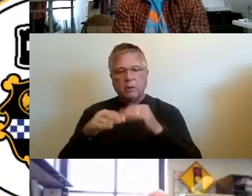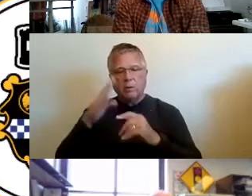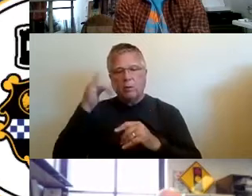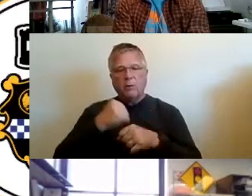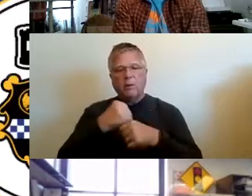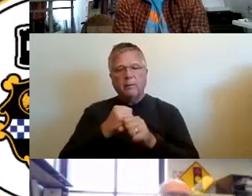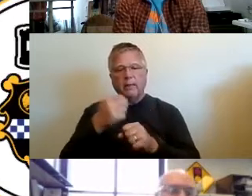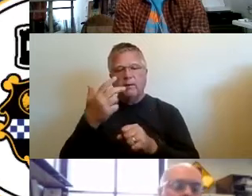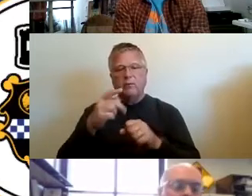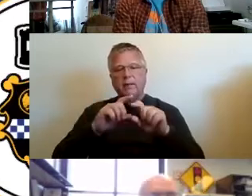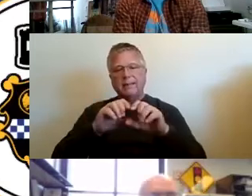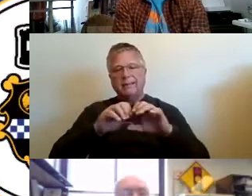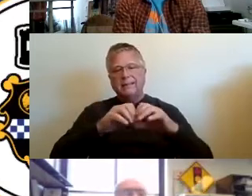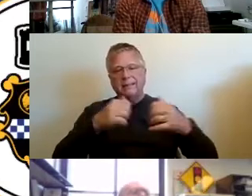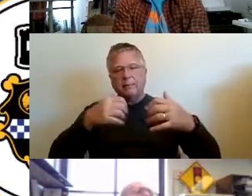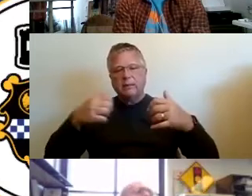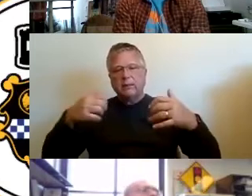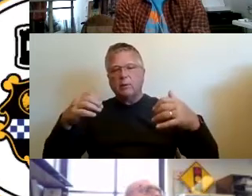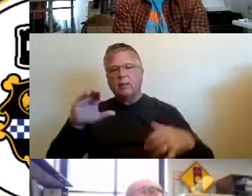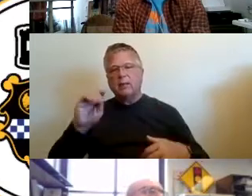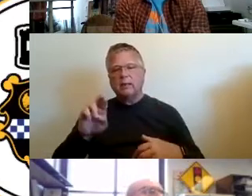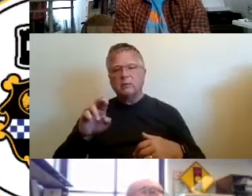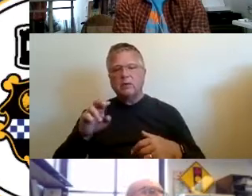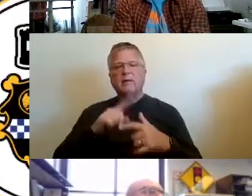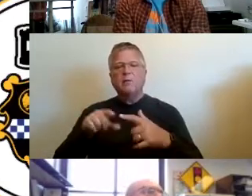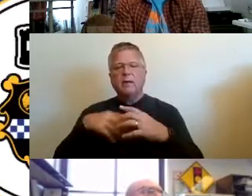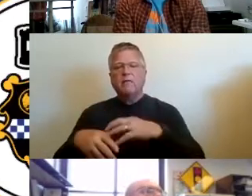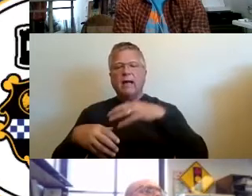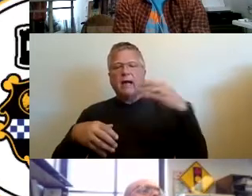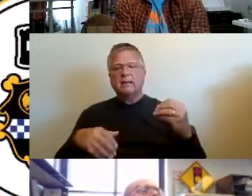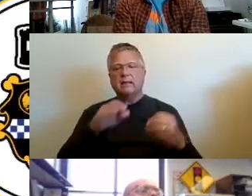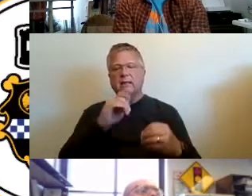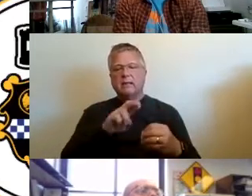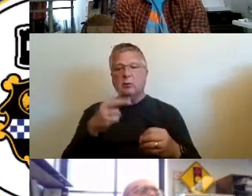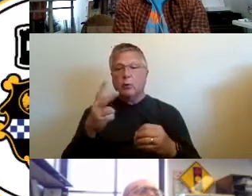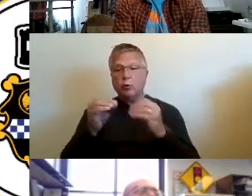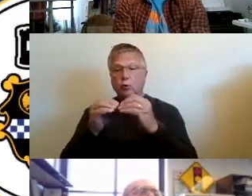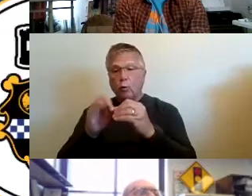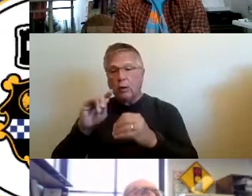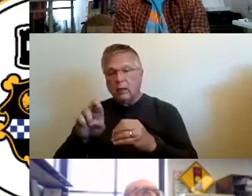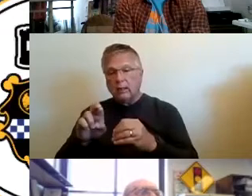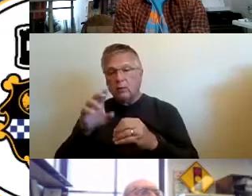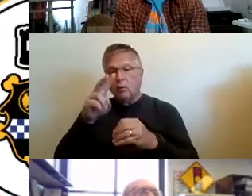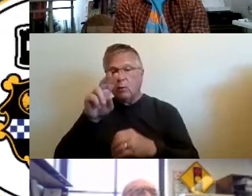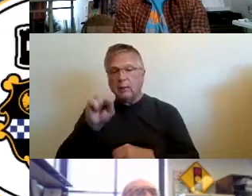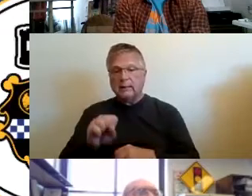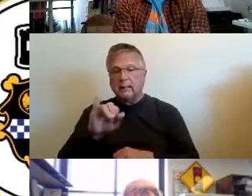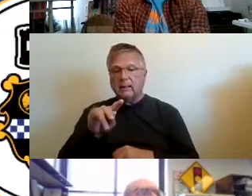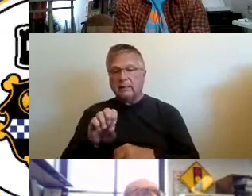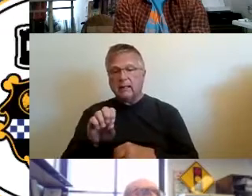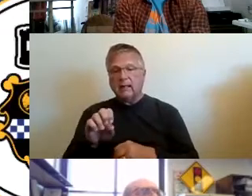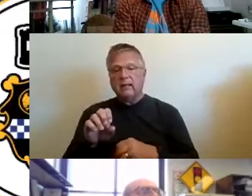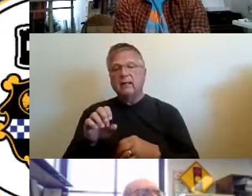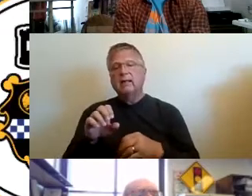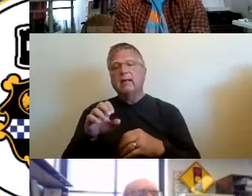separate clusters there. Then we have this Northside cluster, and we have 2 more clusters, one with the Southside neighborhoods and the hilltop communities and